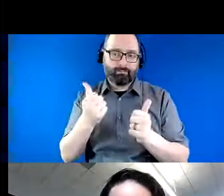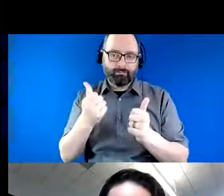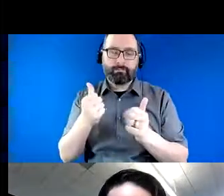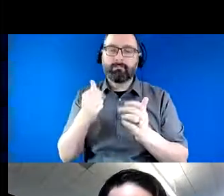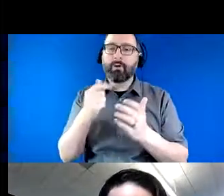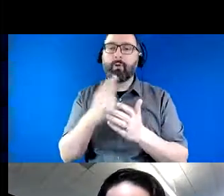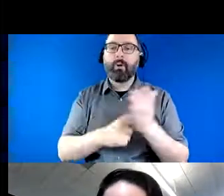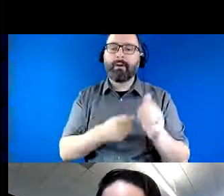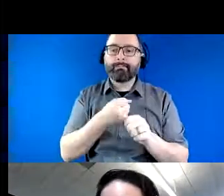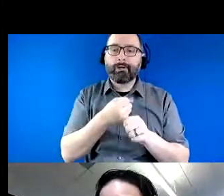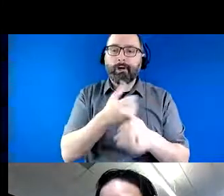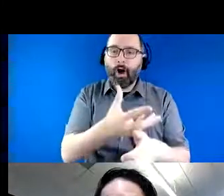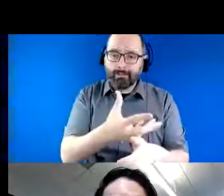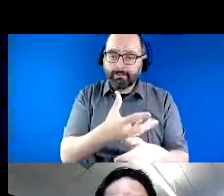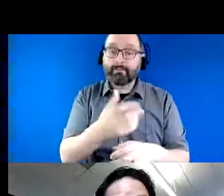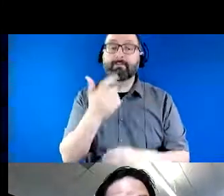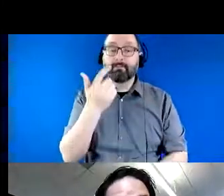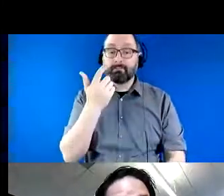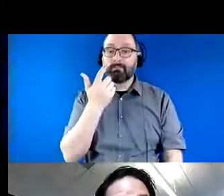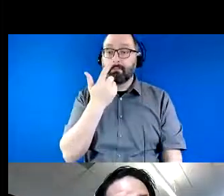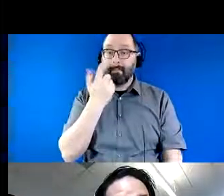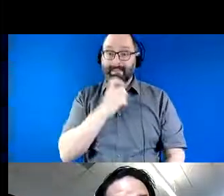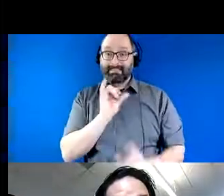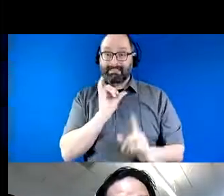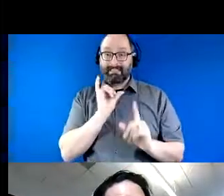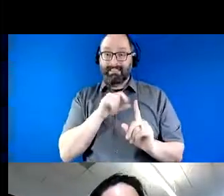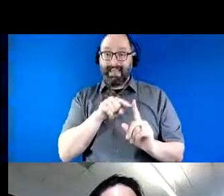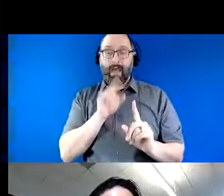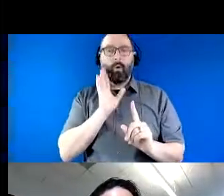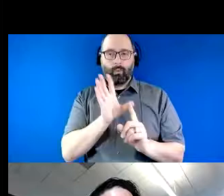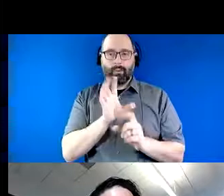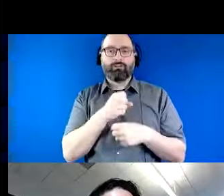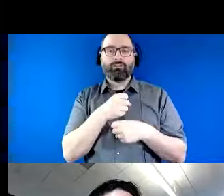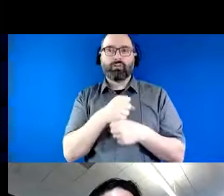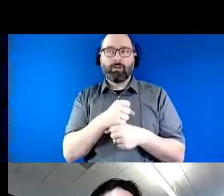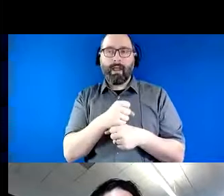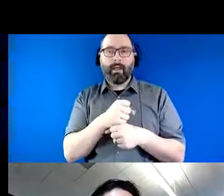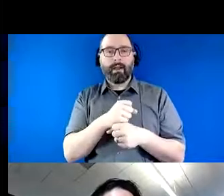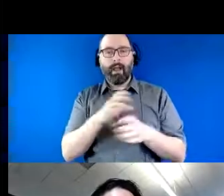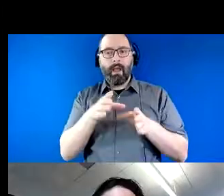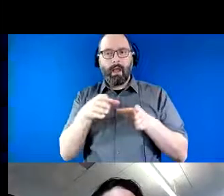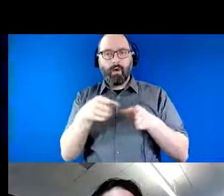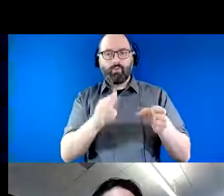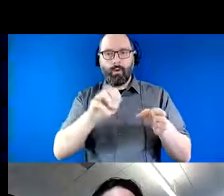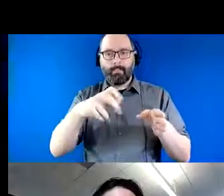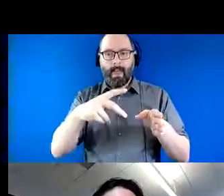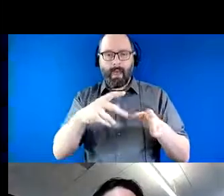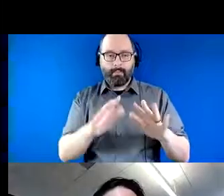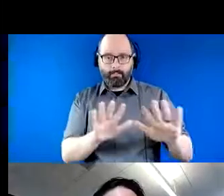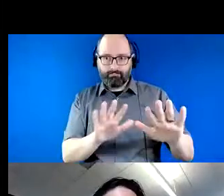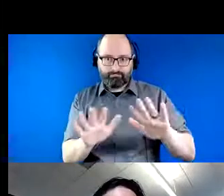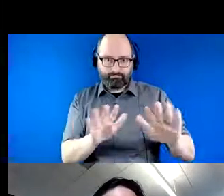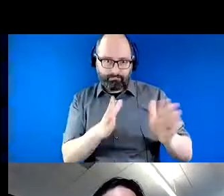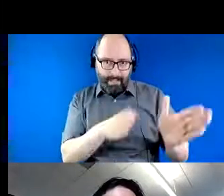cause, because that will create a roadmap for us to plan what sort of